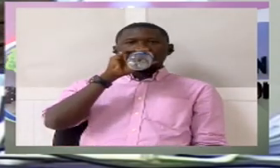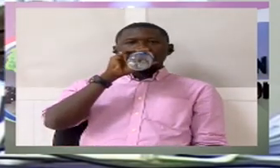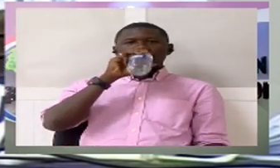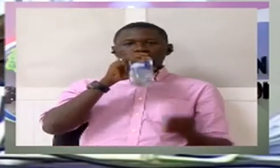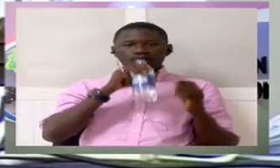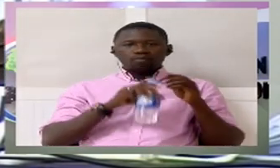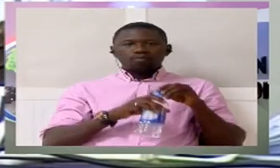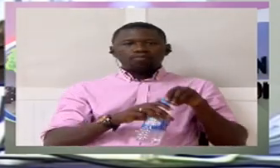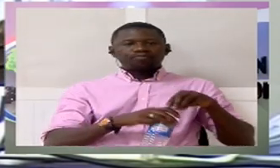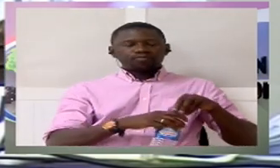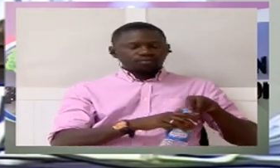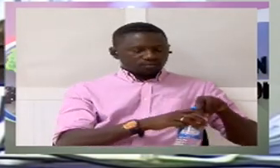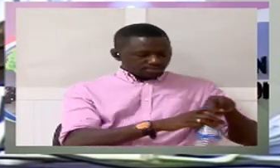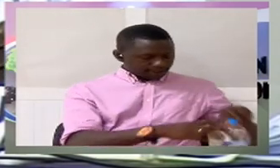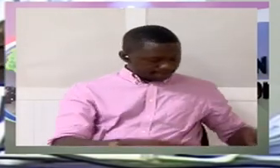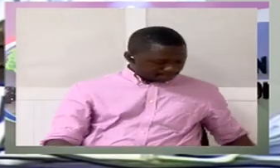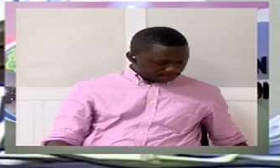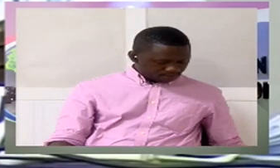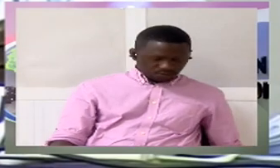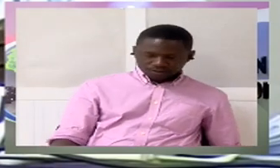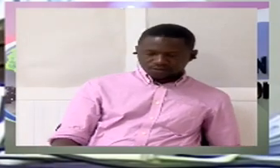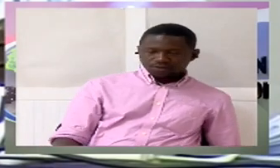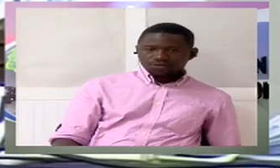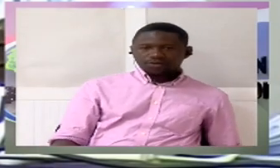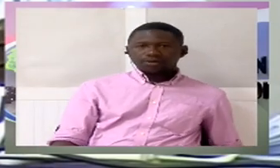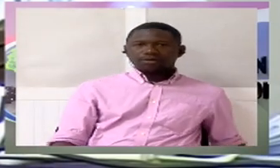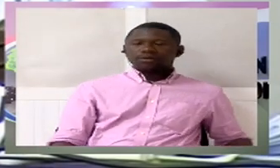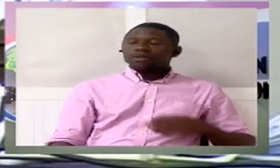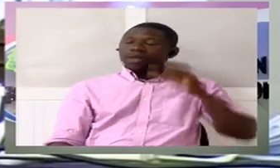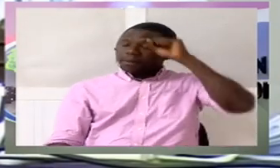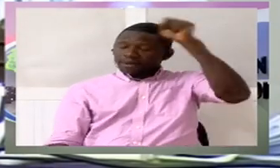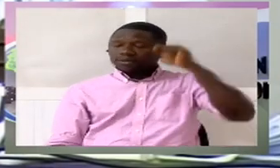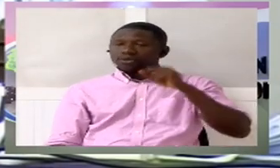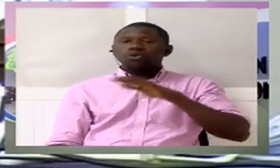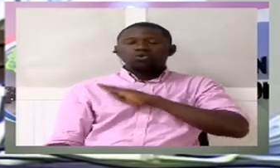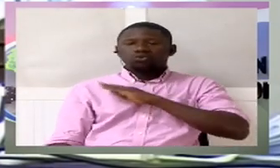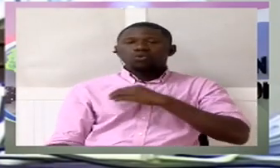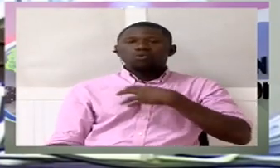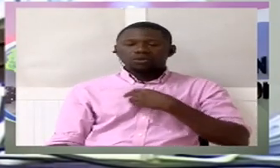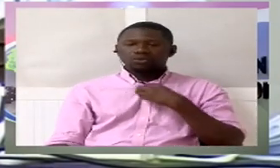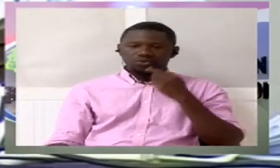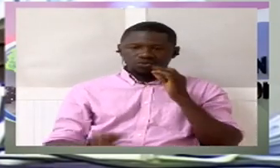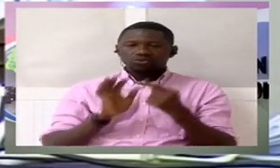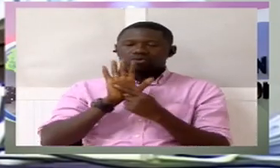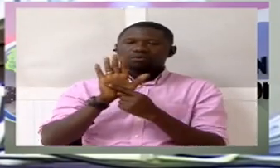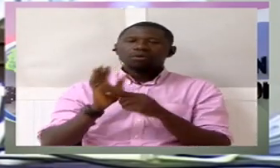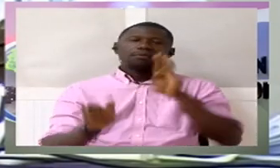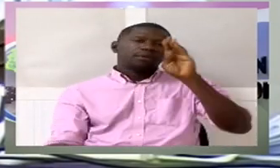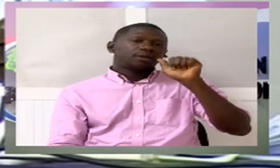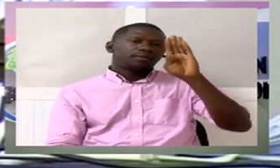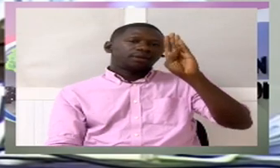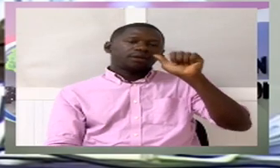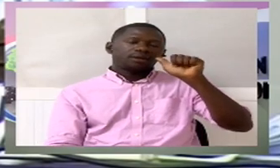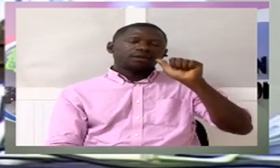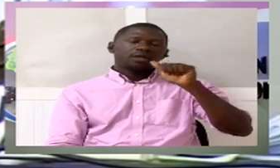sabu. His Excellency the President would also like to note that Baba Job has only himself